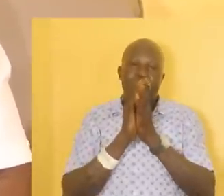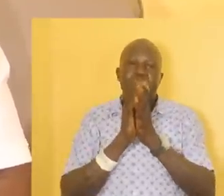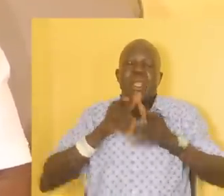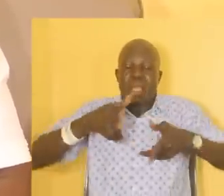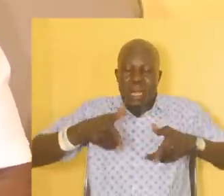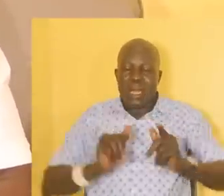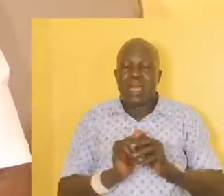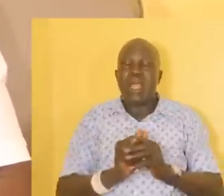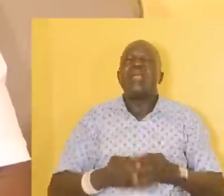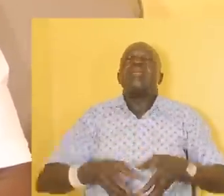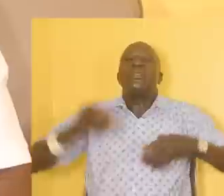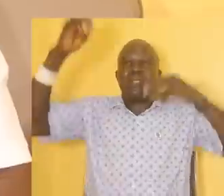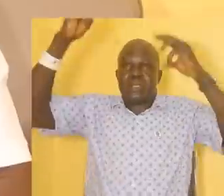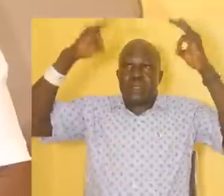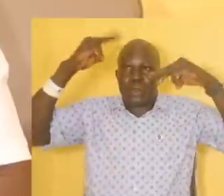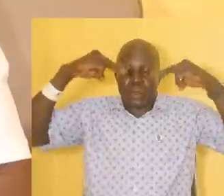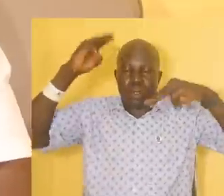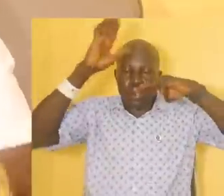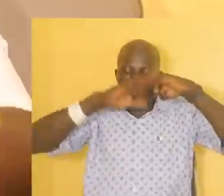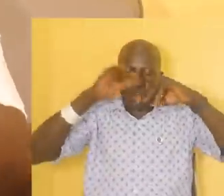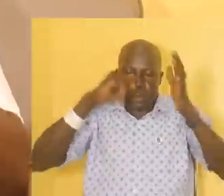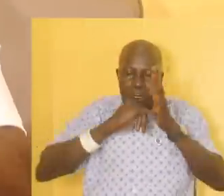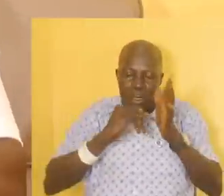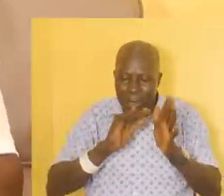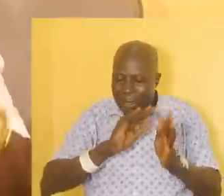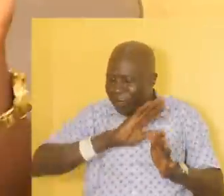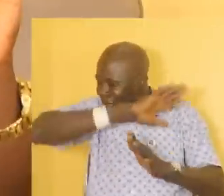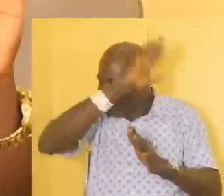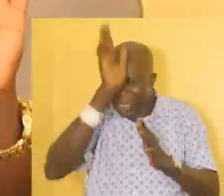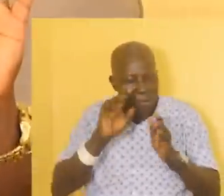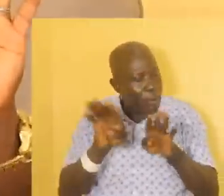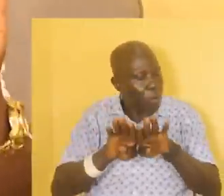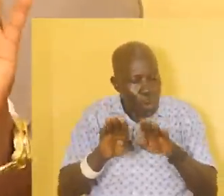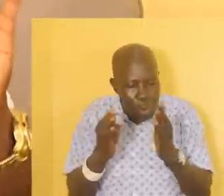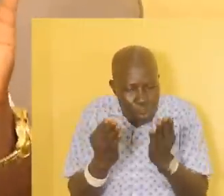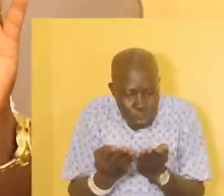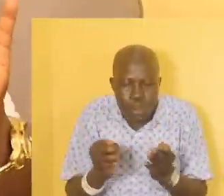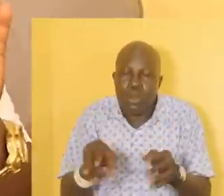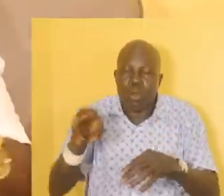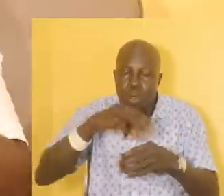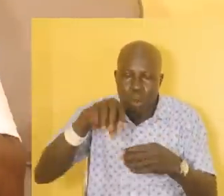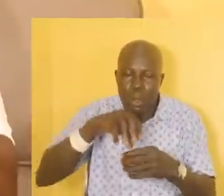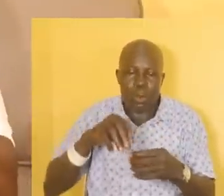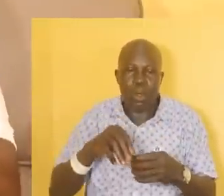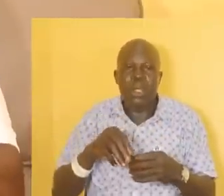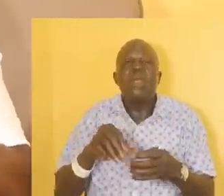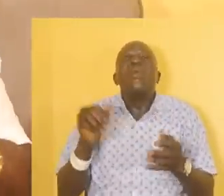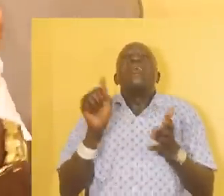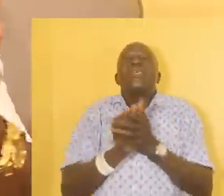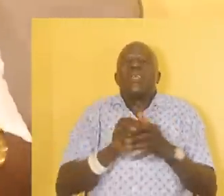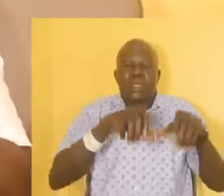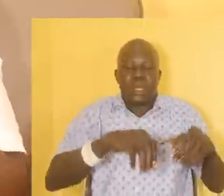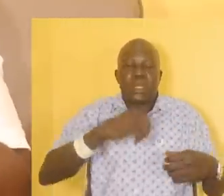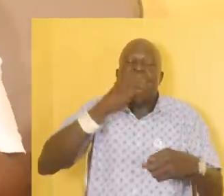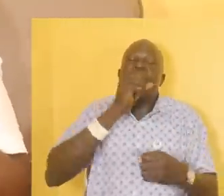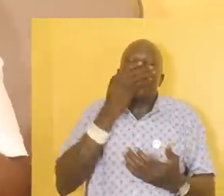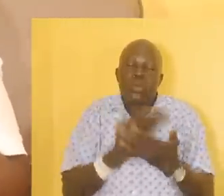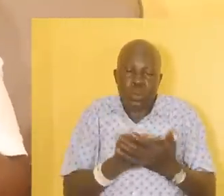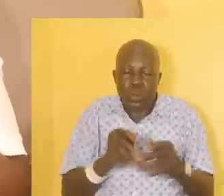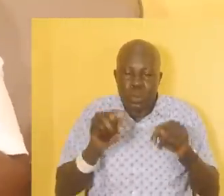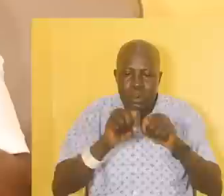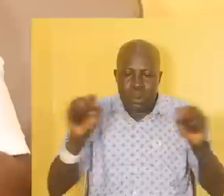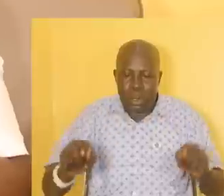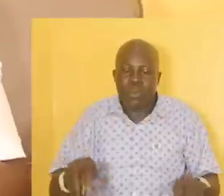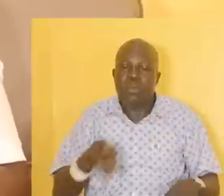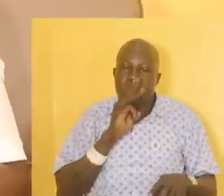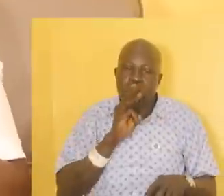window. Let dew come onto it. You don't need to cover the water. It's very good to be a